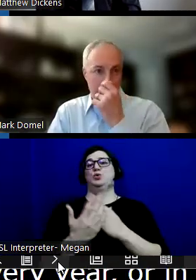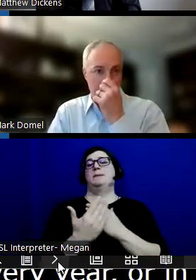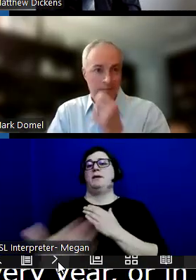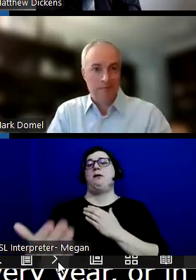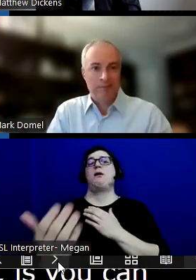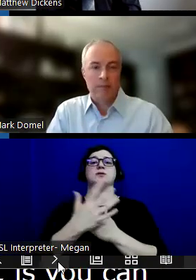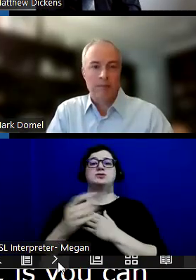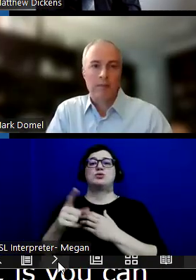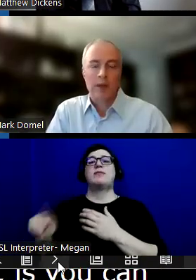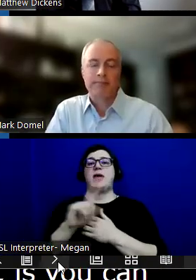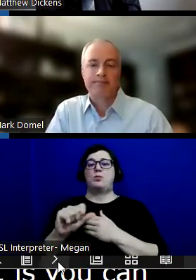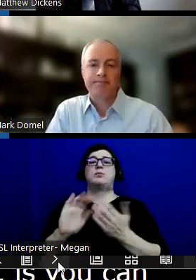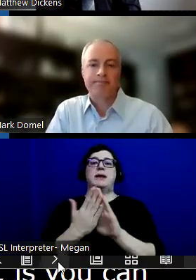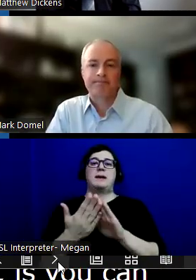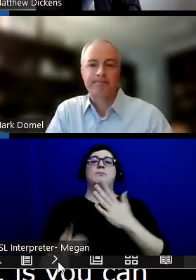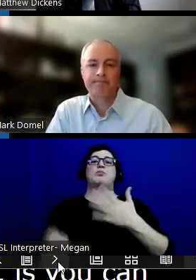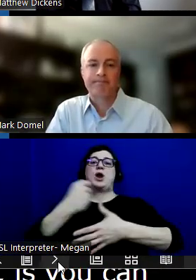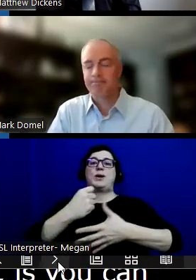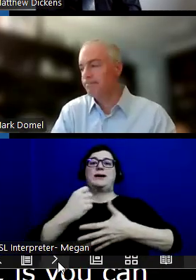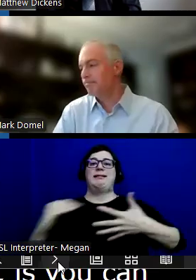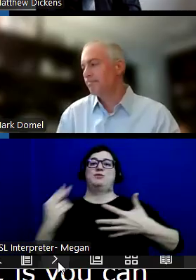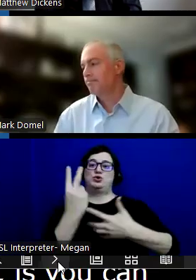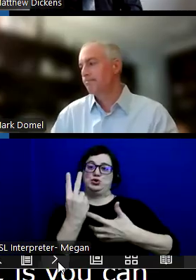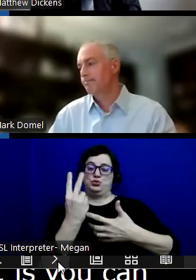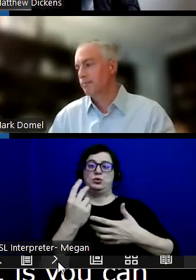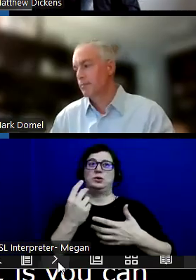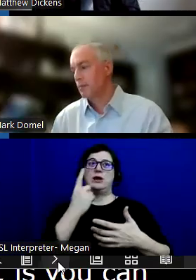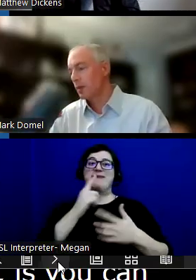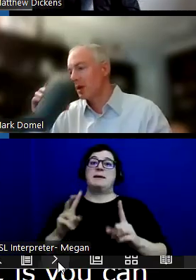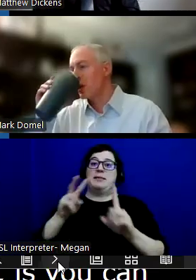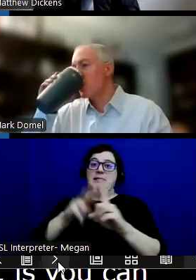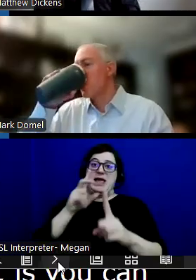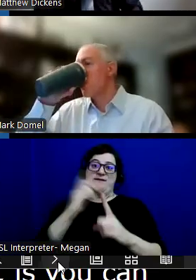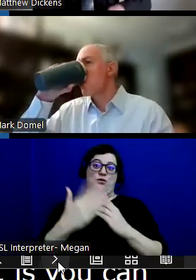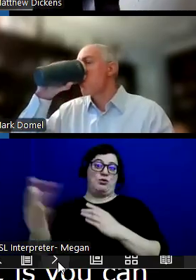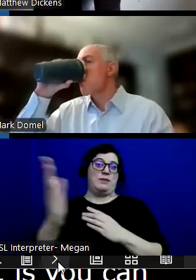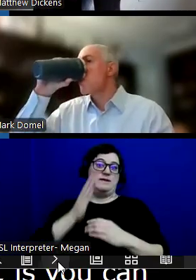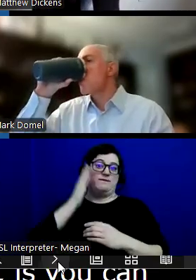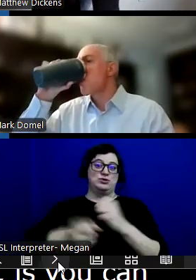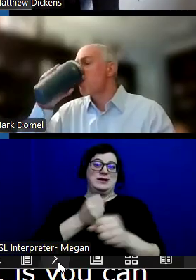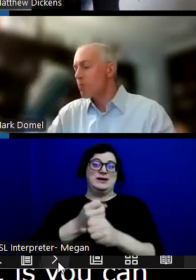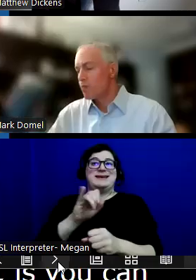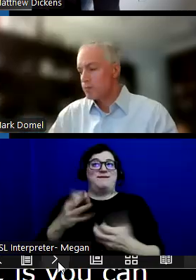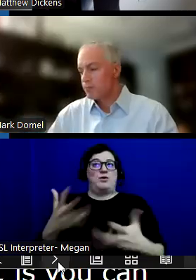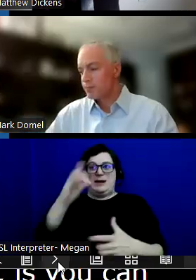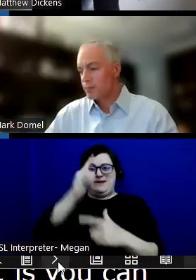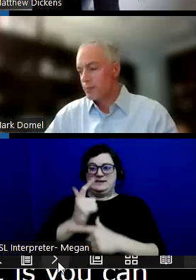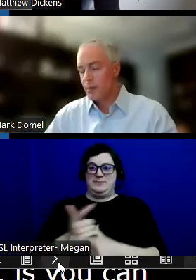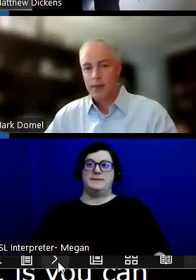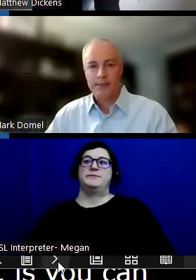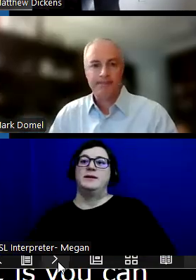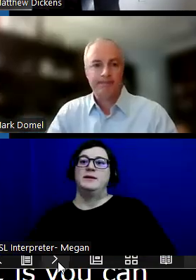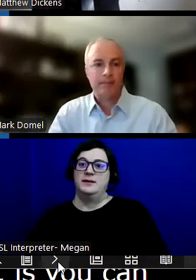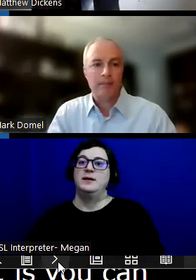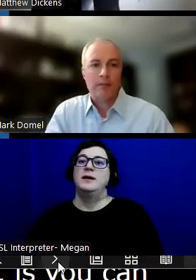priority 2 when they apply in future years if one of their siblings is already in the program.